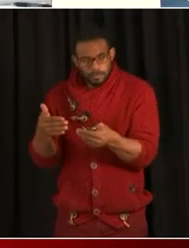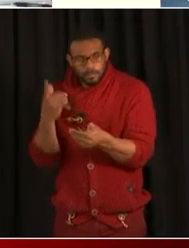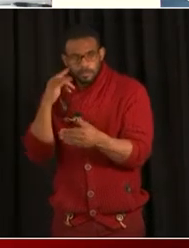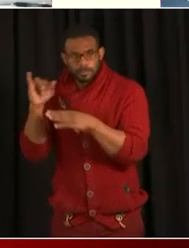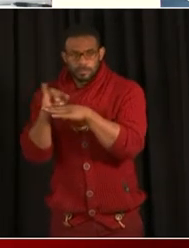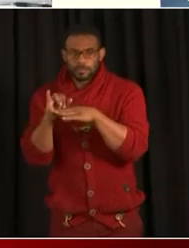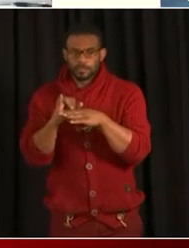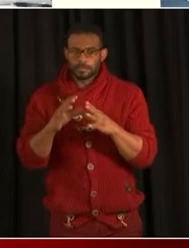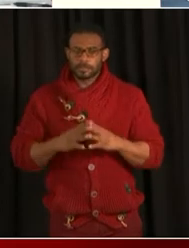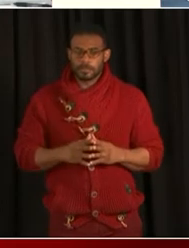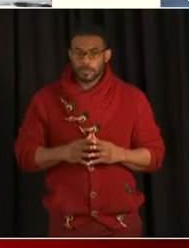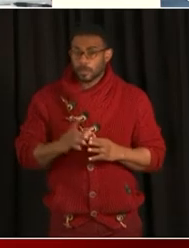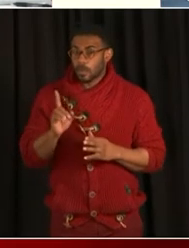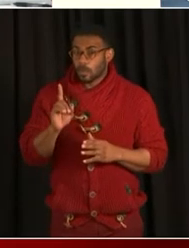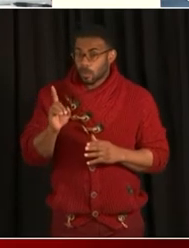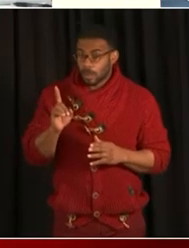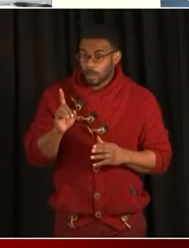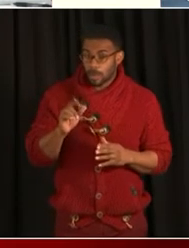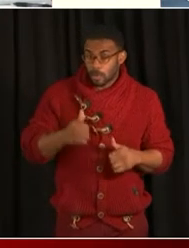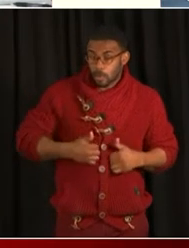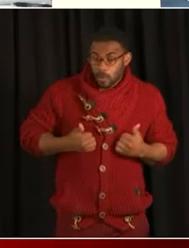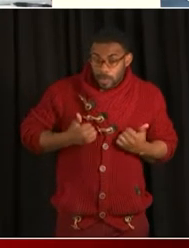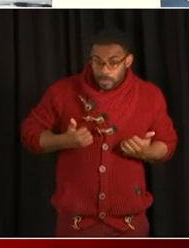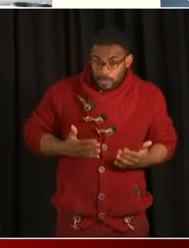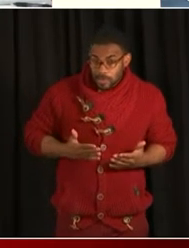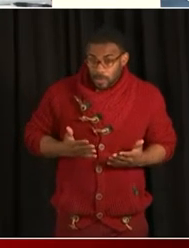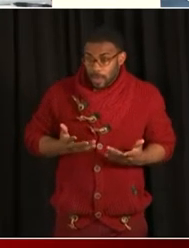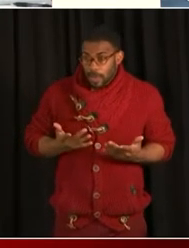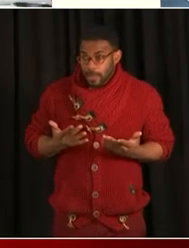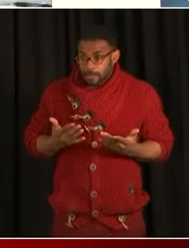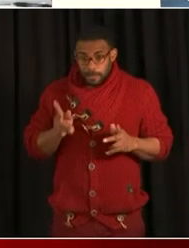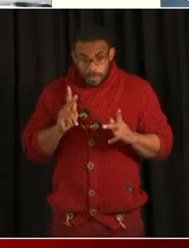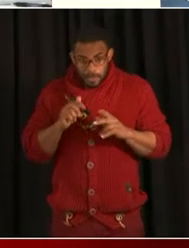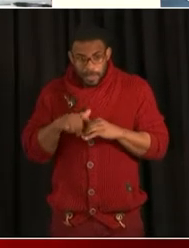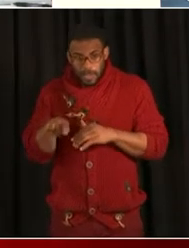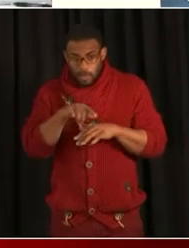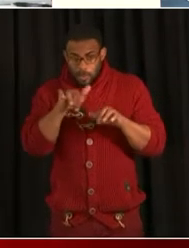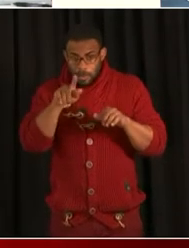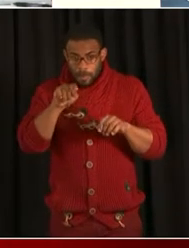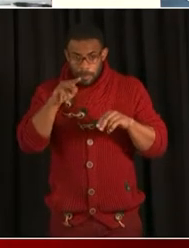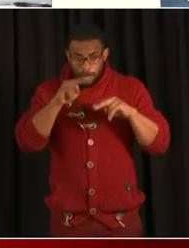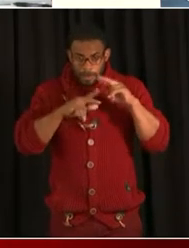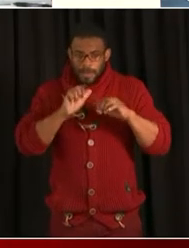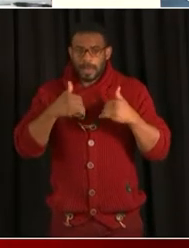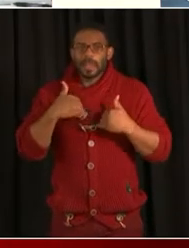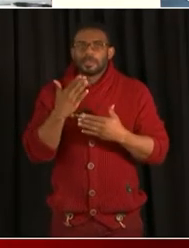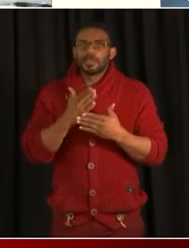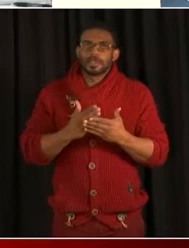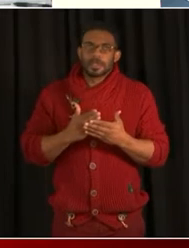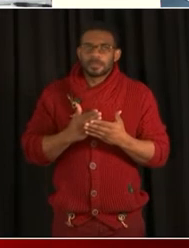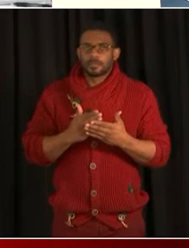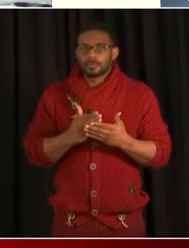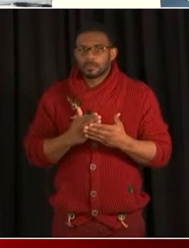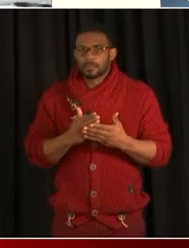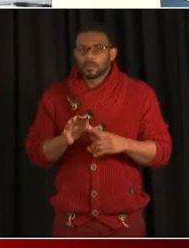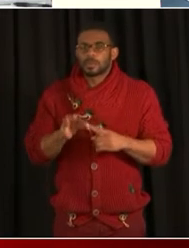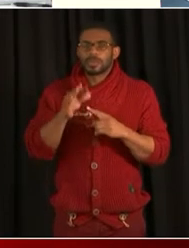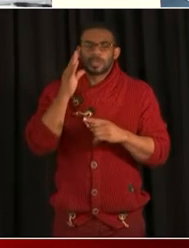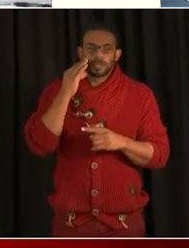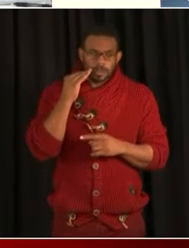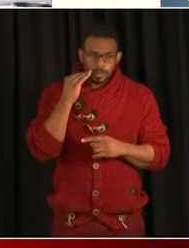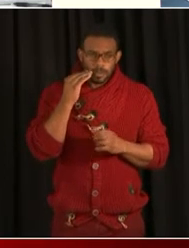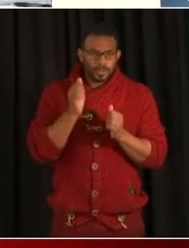introductions of industry where residential people in those apartment buildings can have some